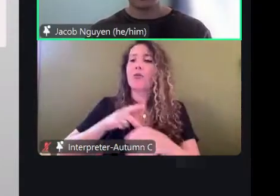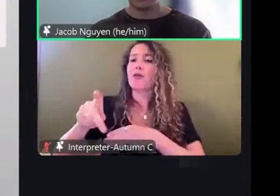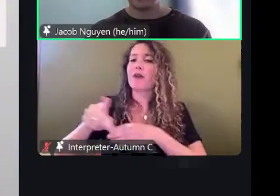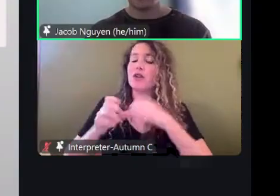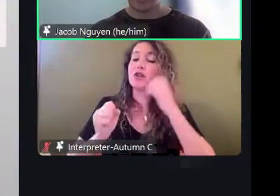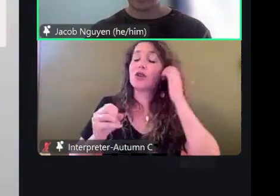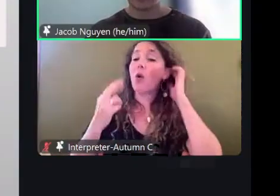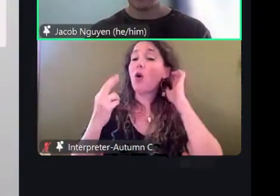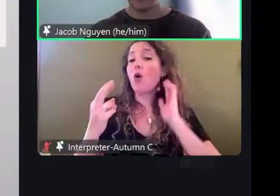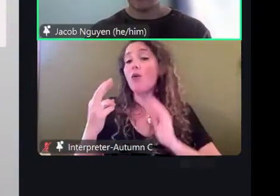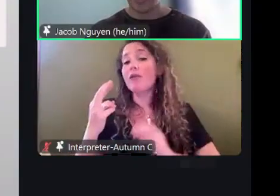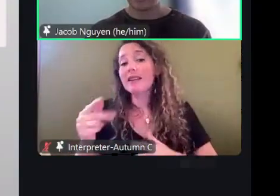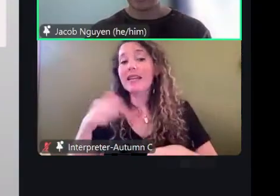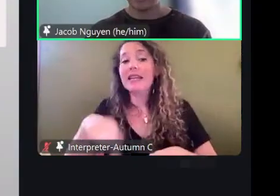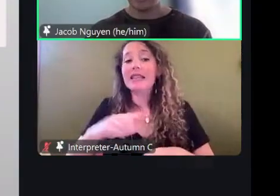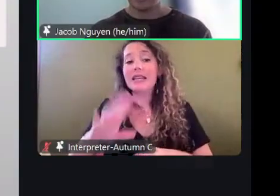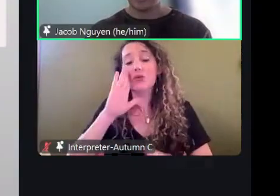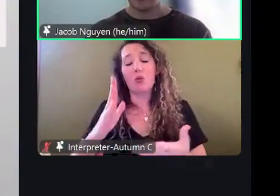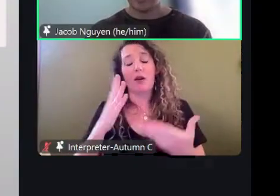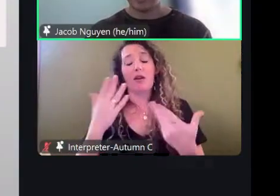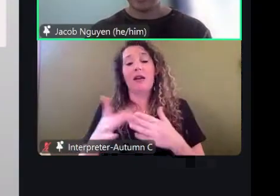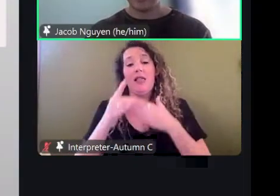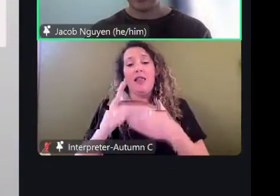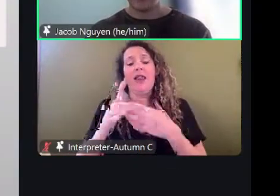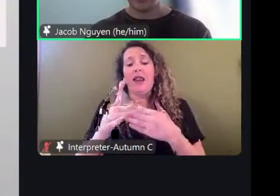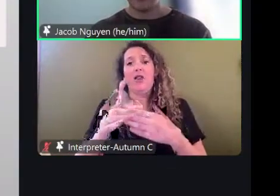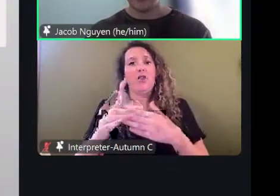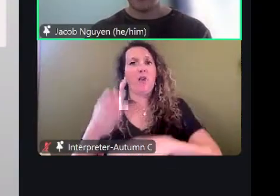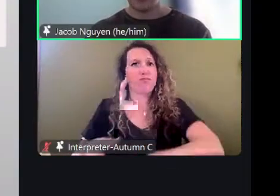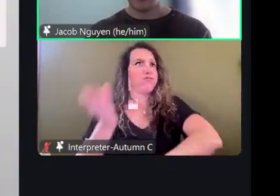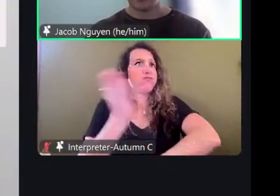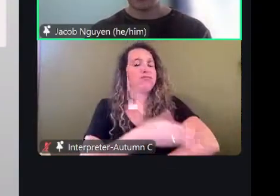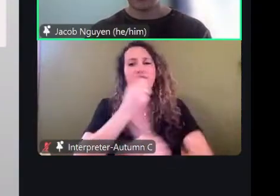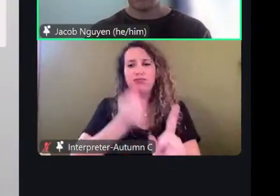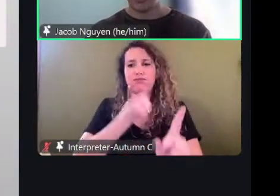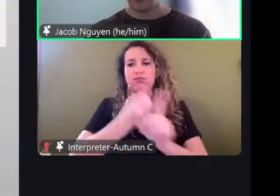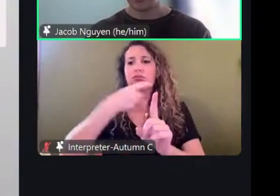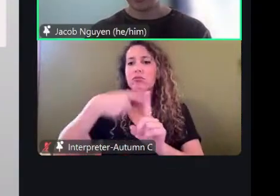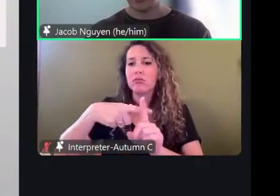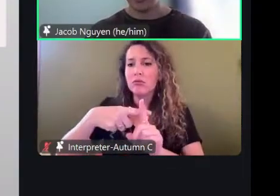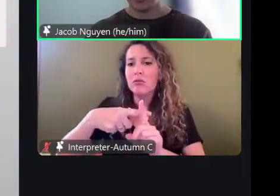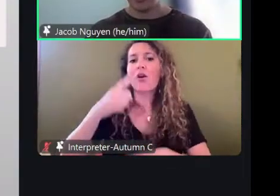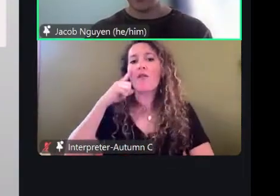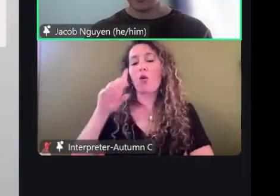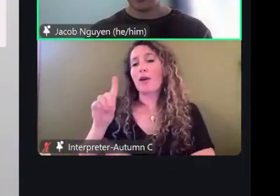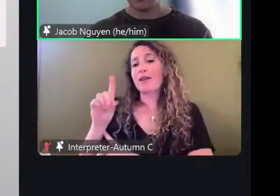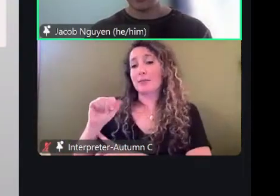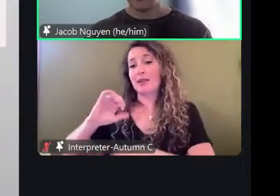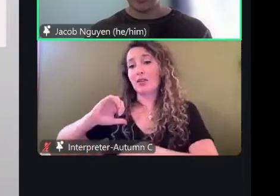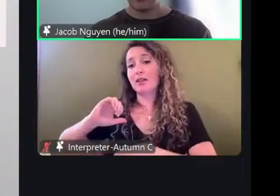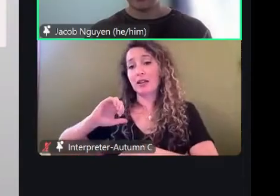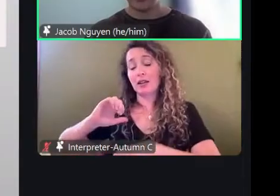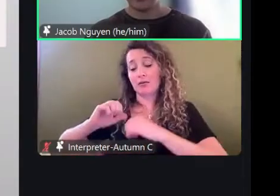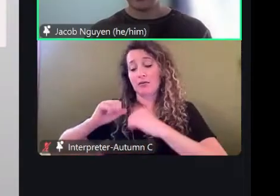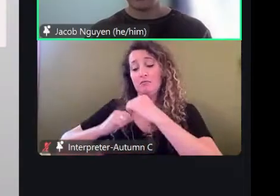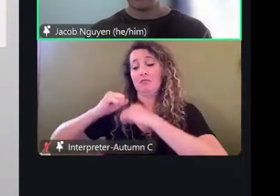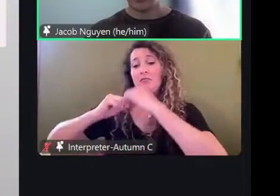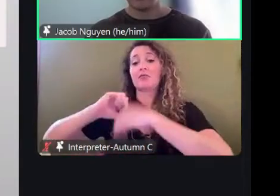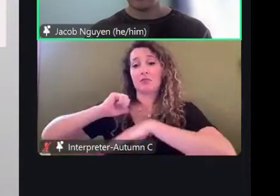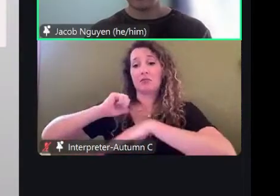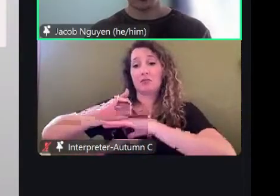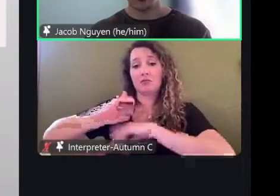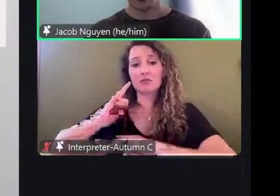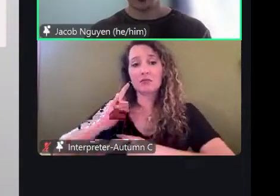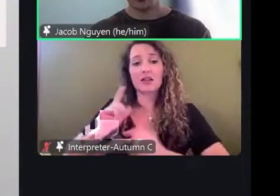hopefully these things will lead to more actionable impact in implementing these disability-specific peer mentoring frameworks, and also disseminating these findings